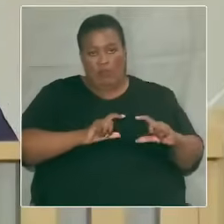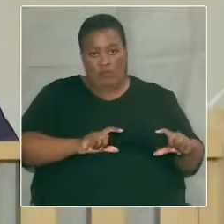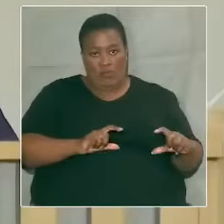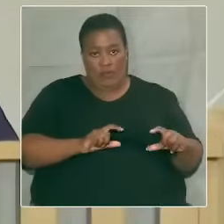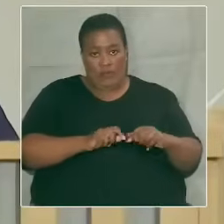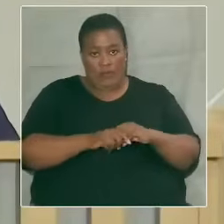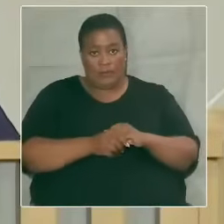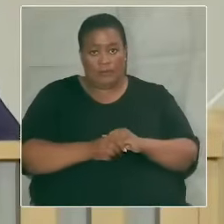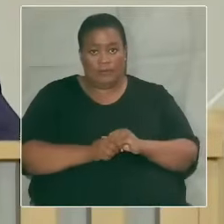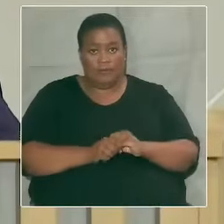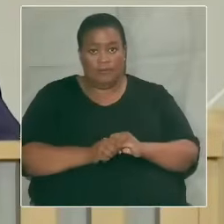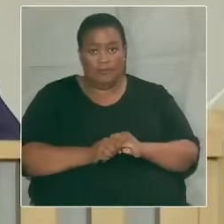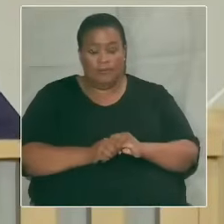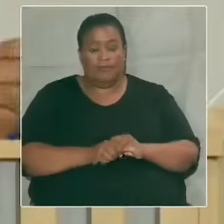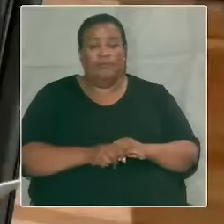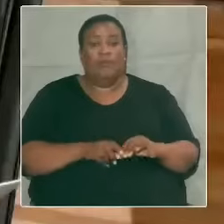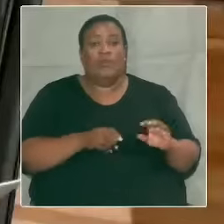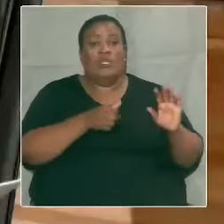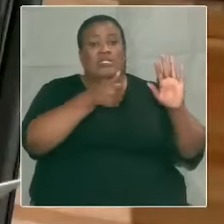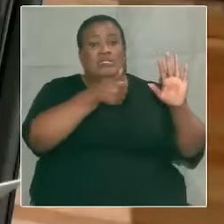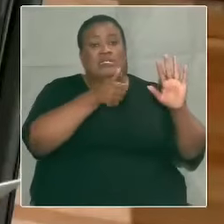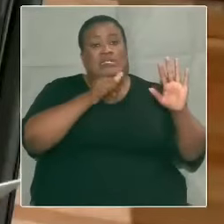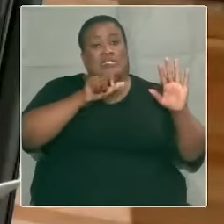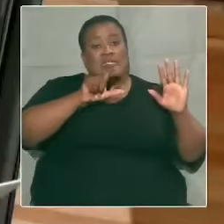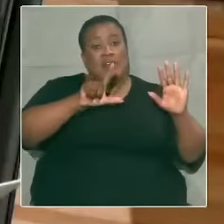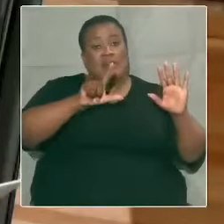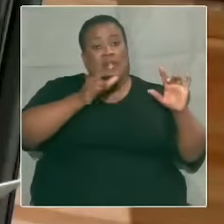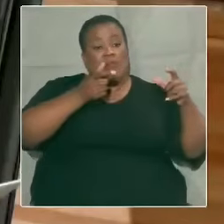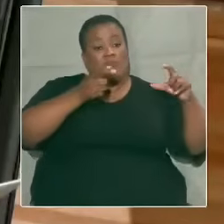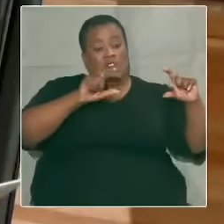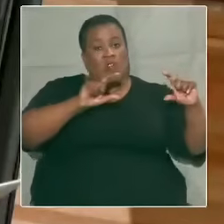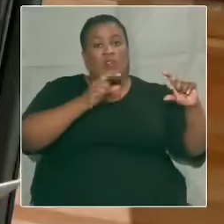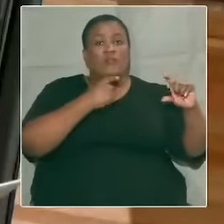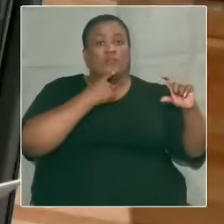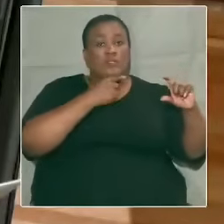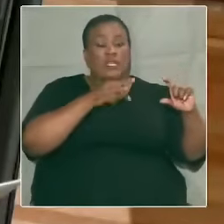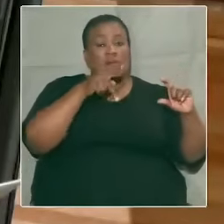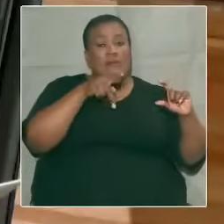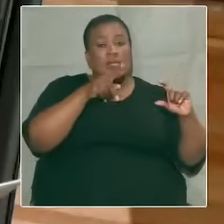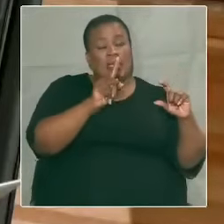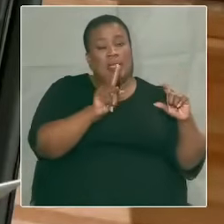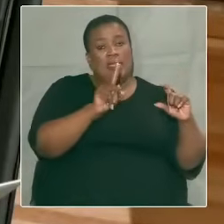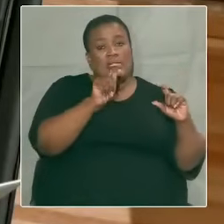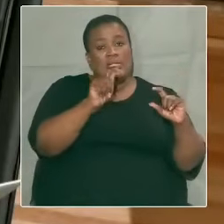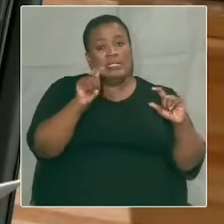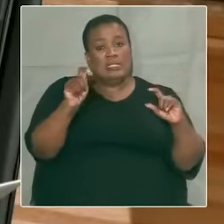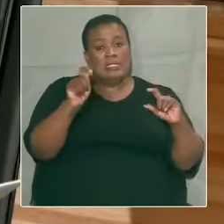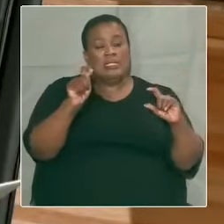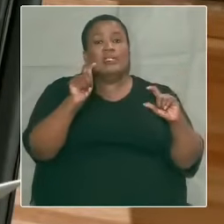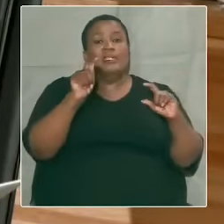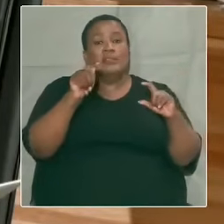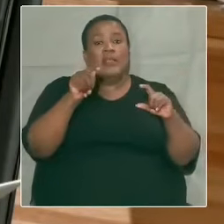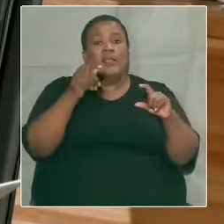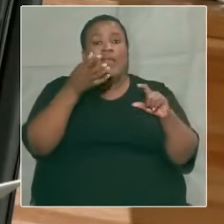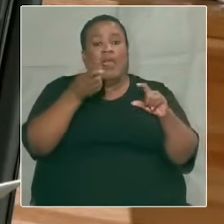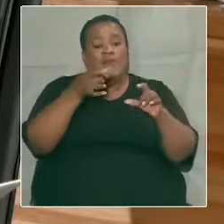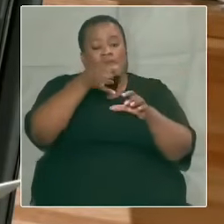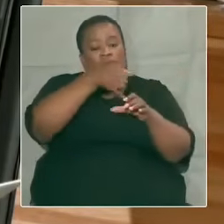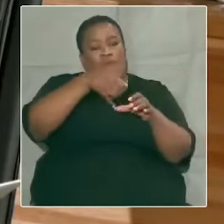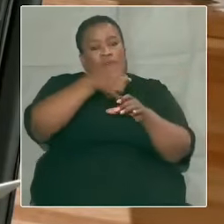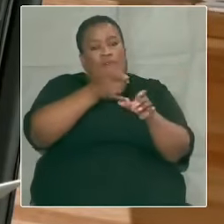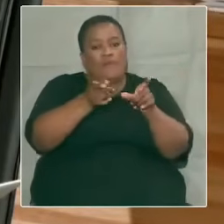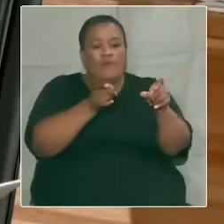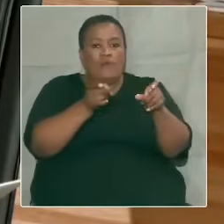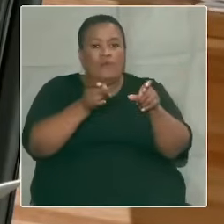In 67, you indicate that the PKTT operates with a central command overseeing geographically